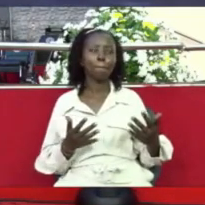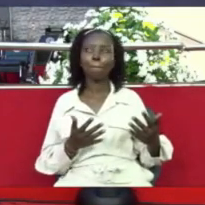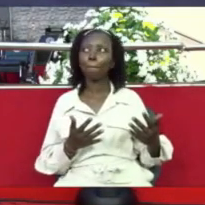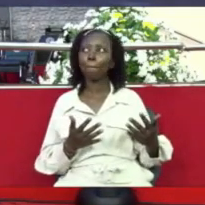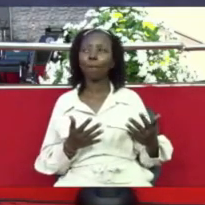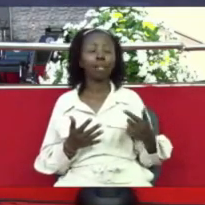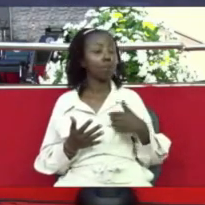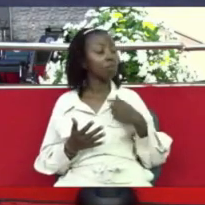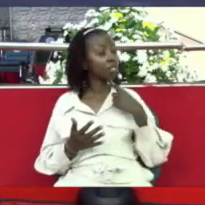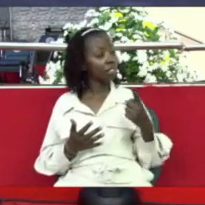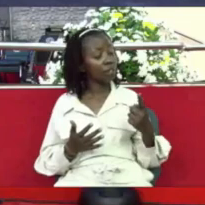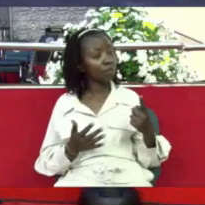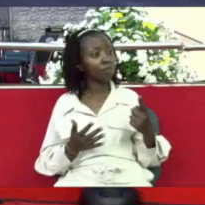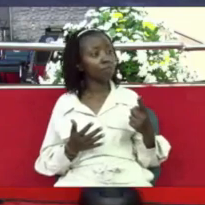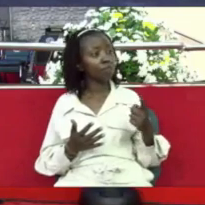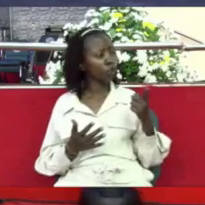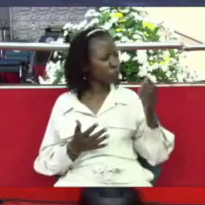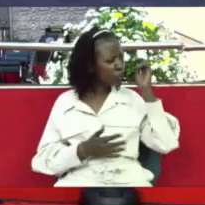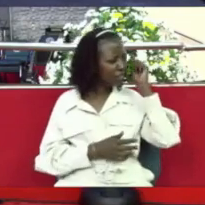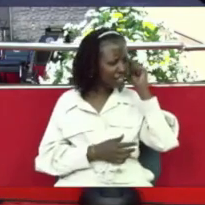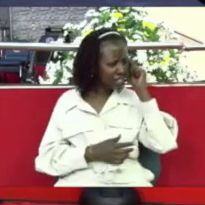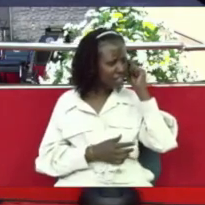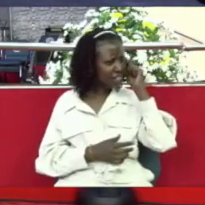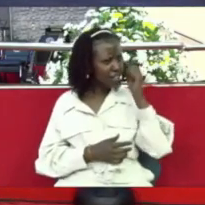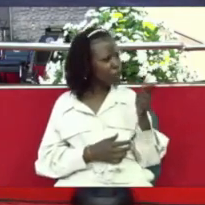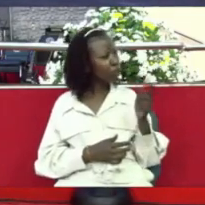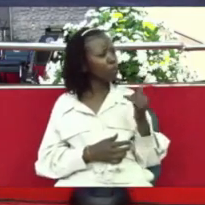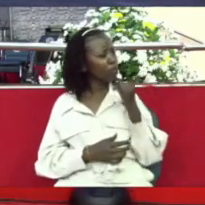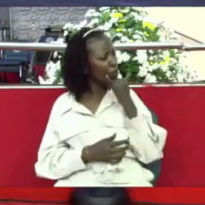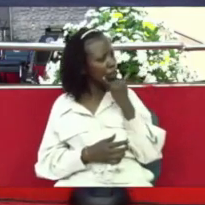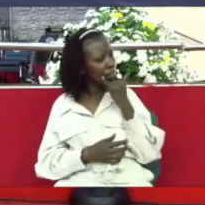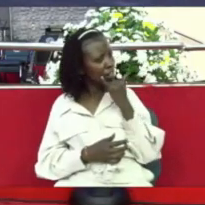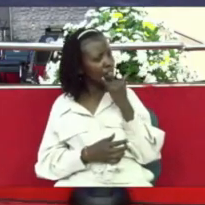I said, you think you messed up?